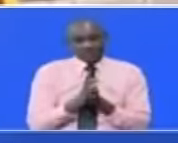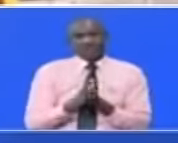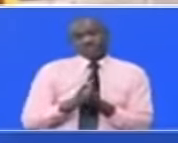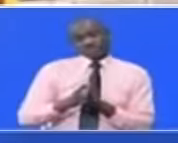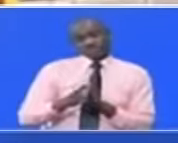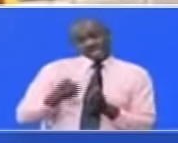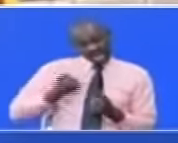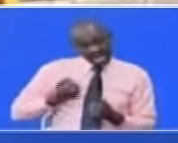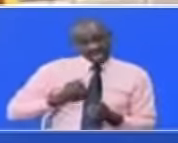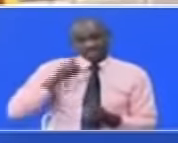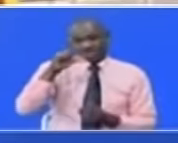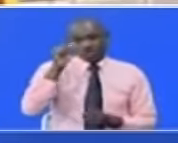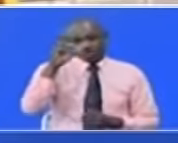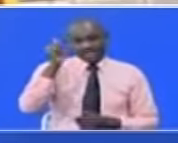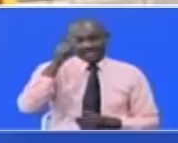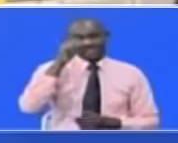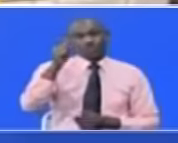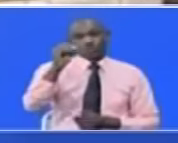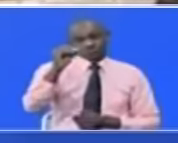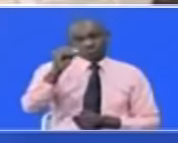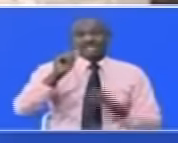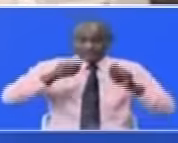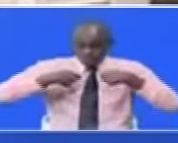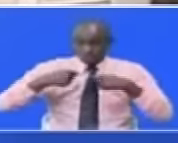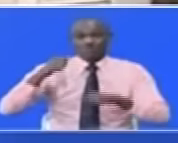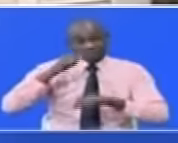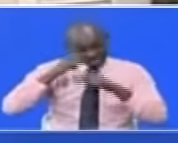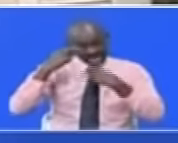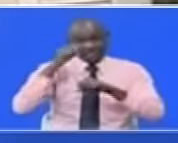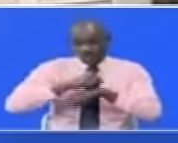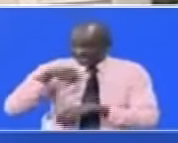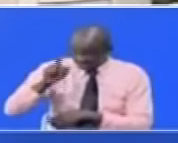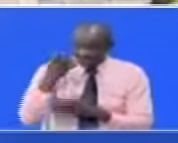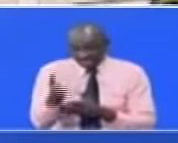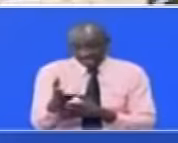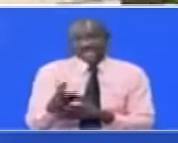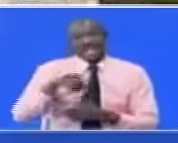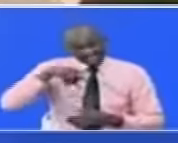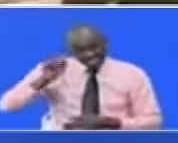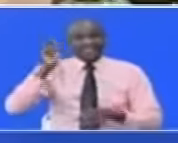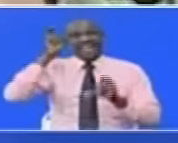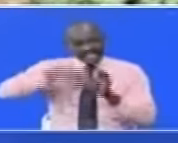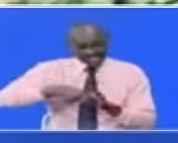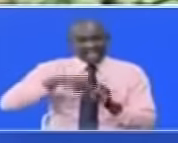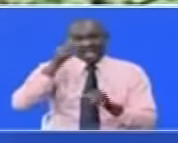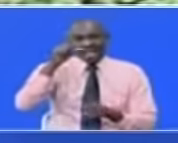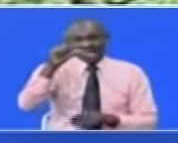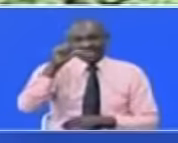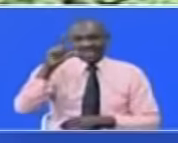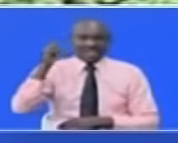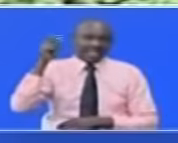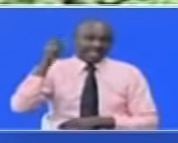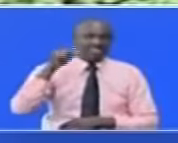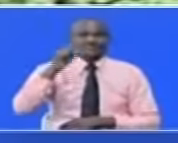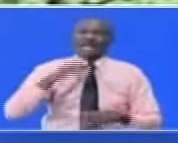will be joining Form 2 next year. Alliance Girls was her dream school, but though she did not manage to gain admission, she's happy at